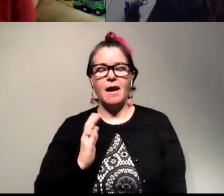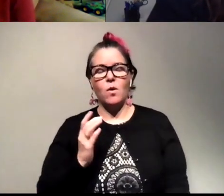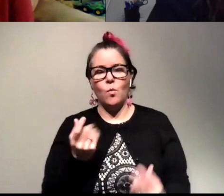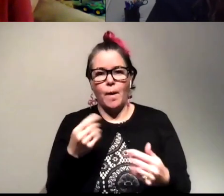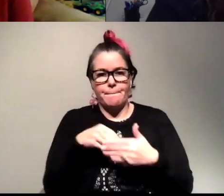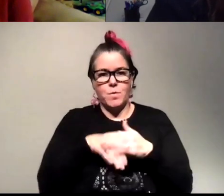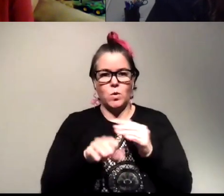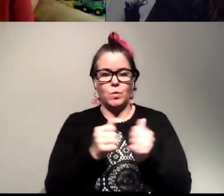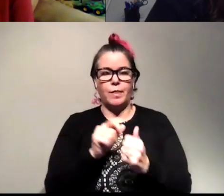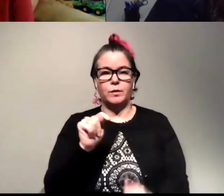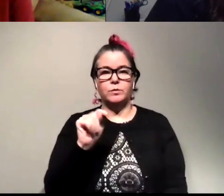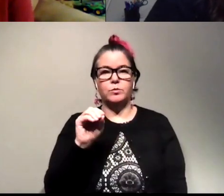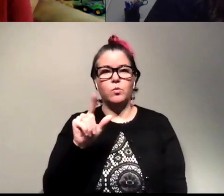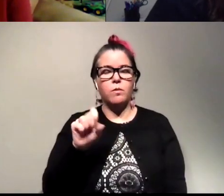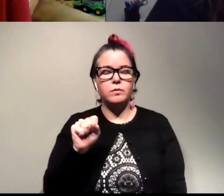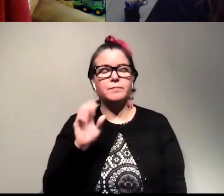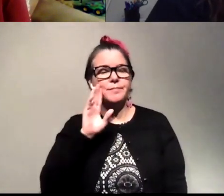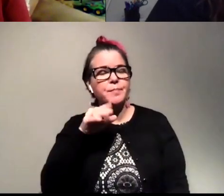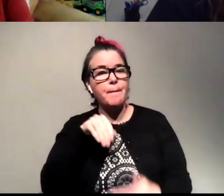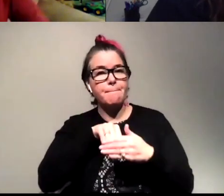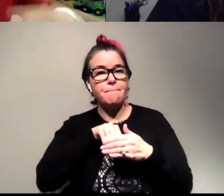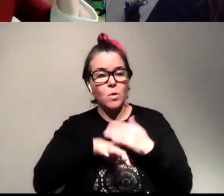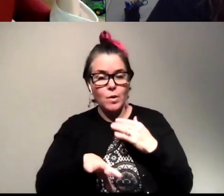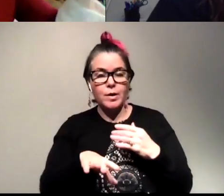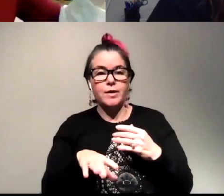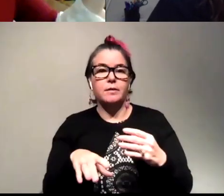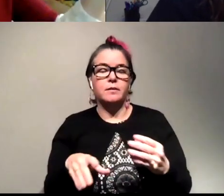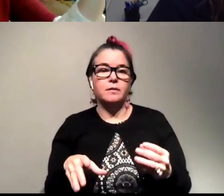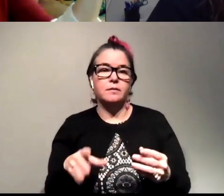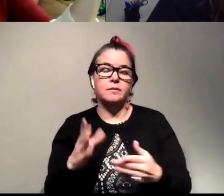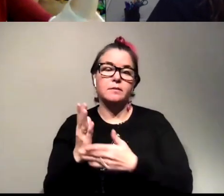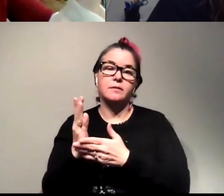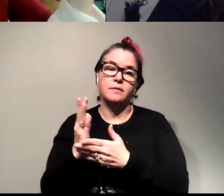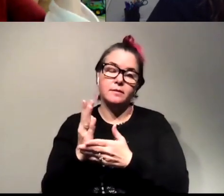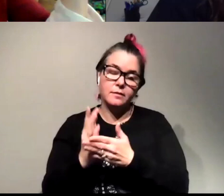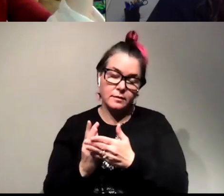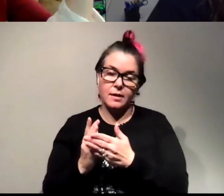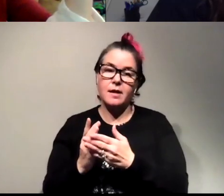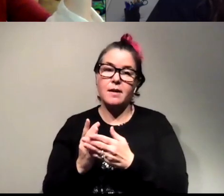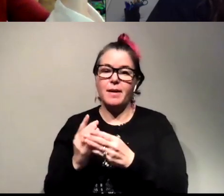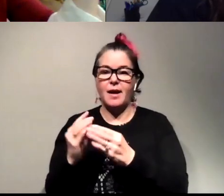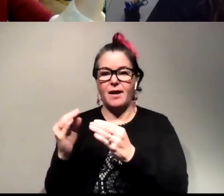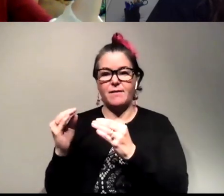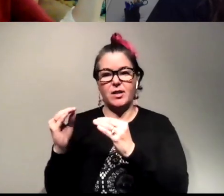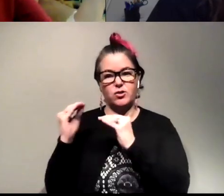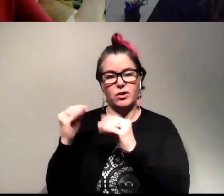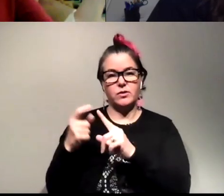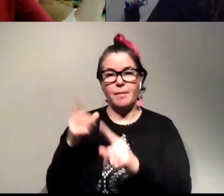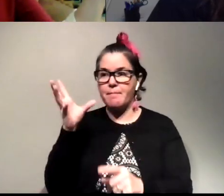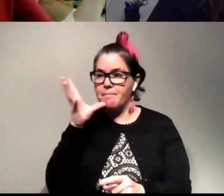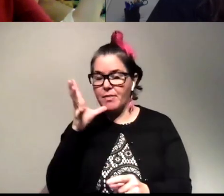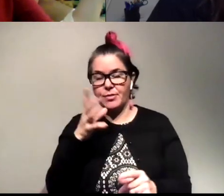So when we are born, we get some sort of instructions from our mother and